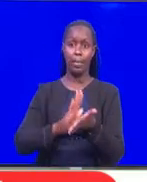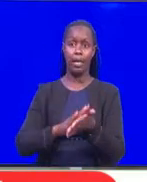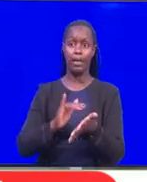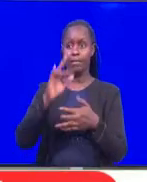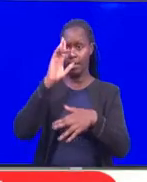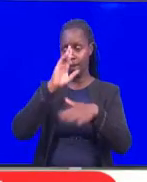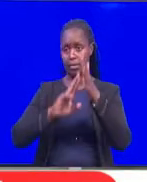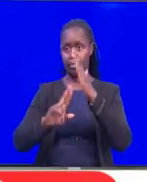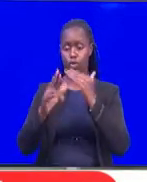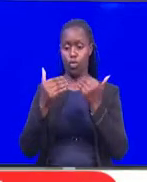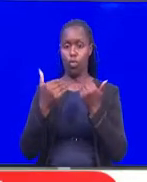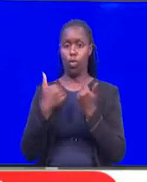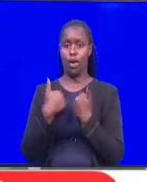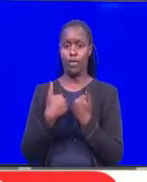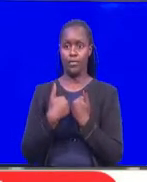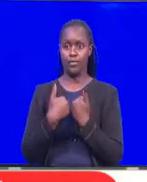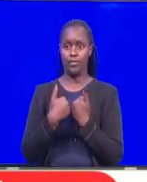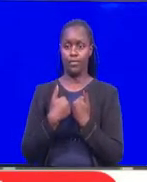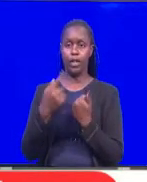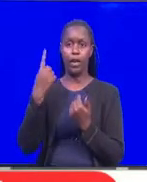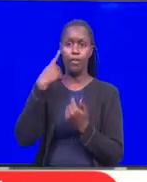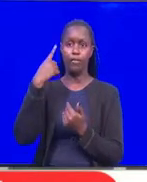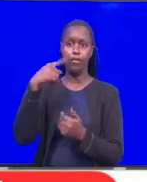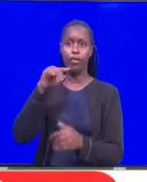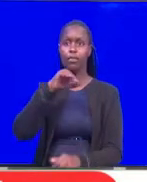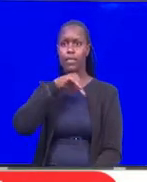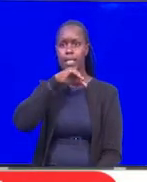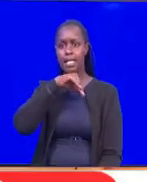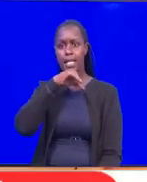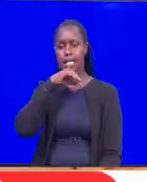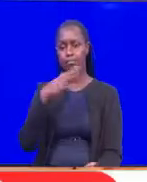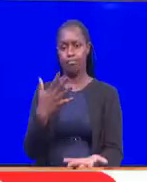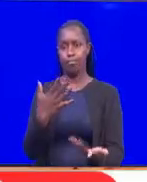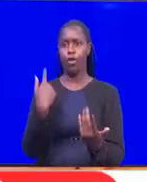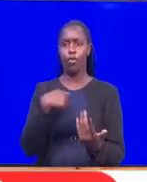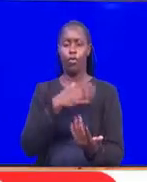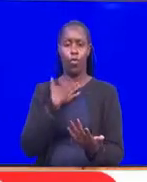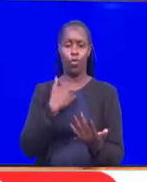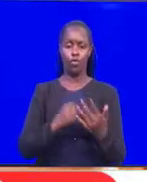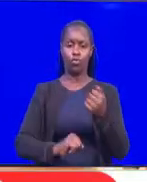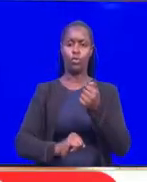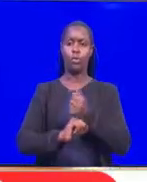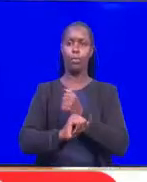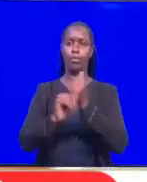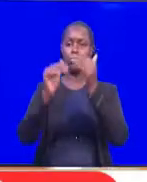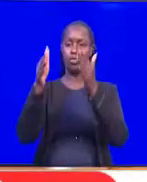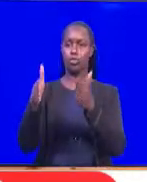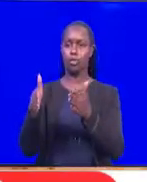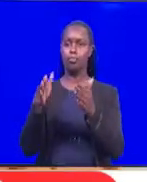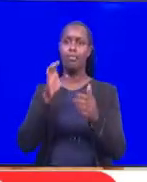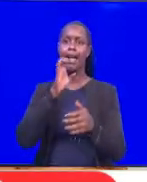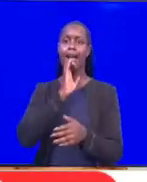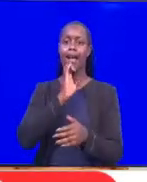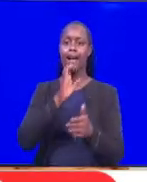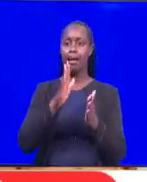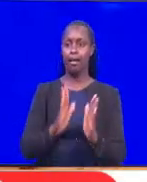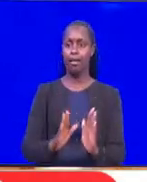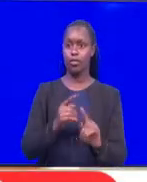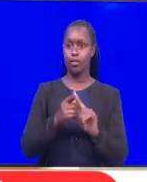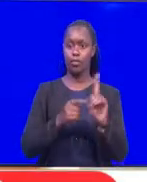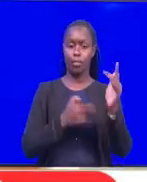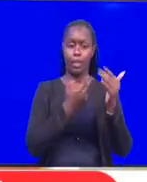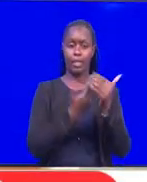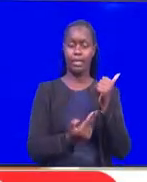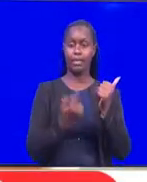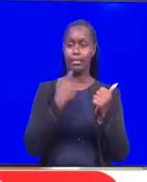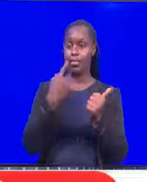hold for Raila Amolo Odinga. We want to work with you. Elders from the two sides reaching out to cement the